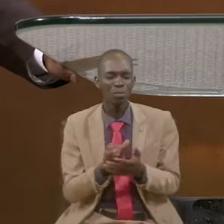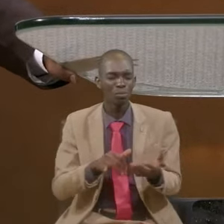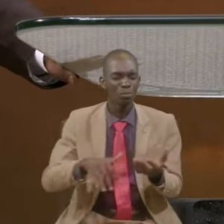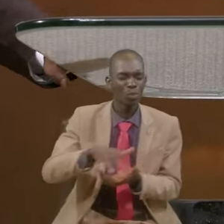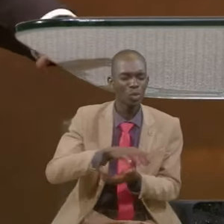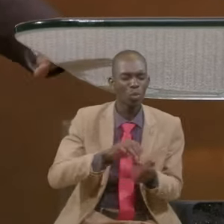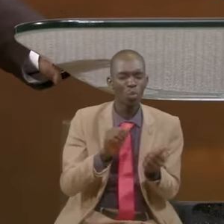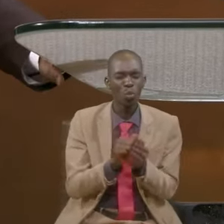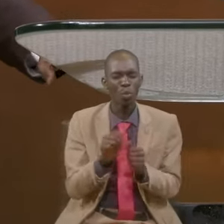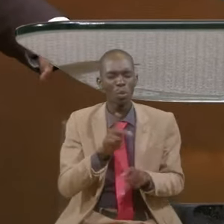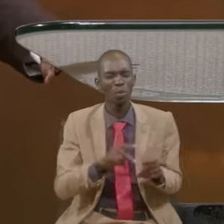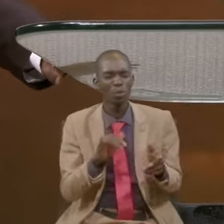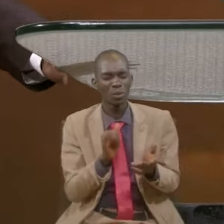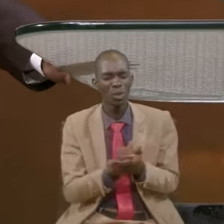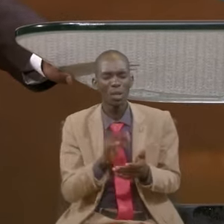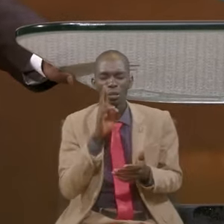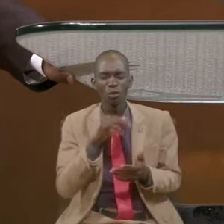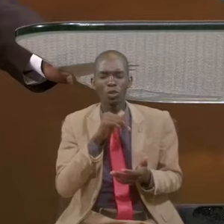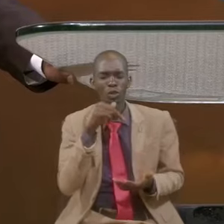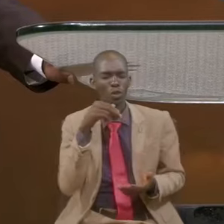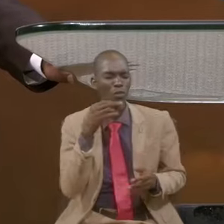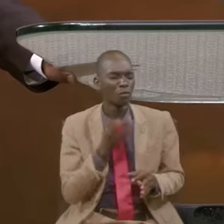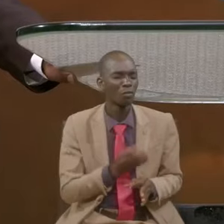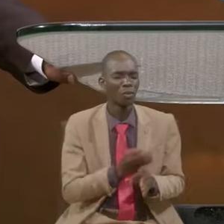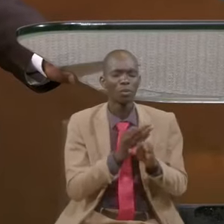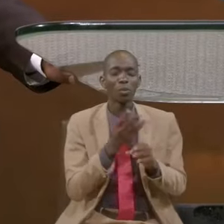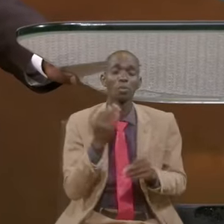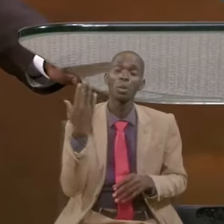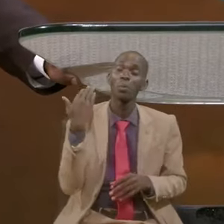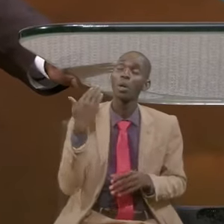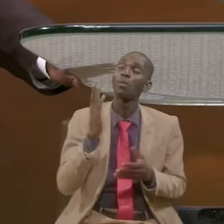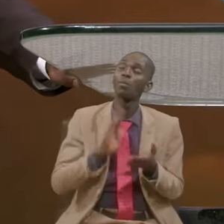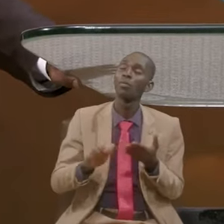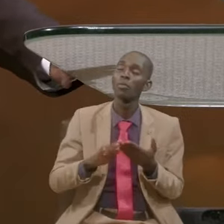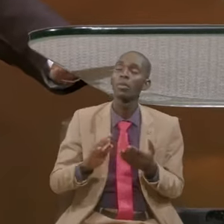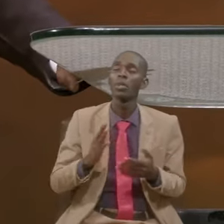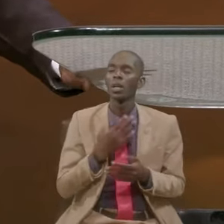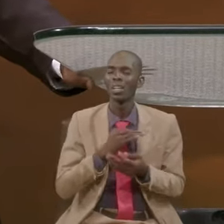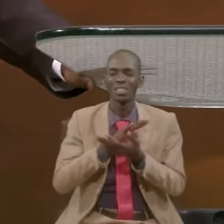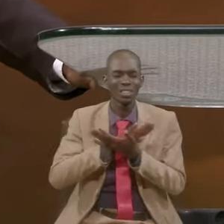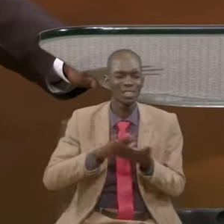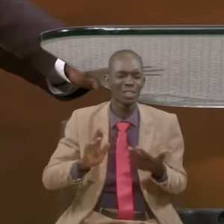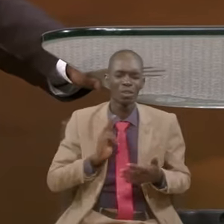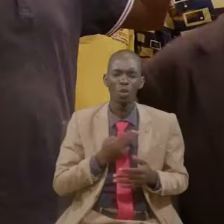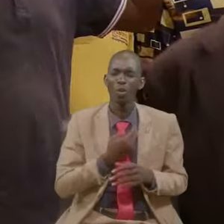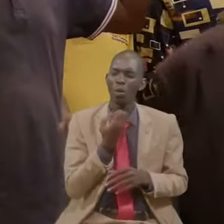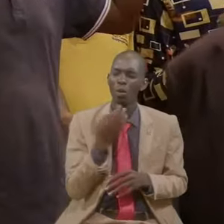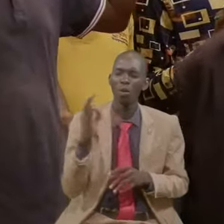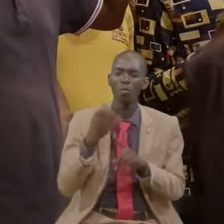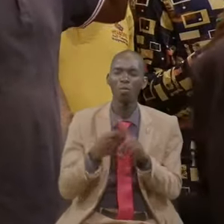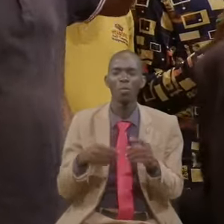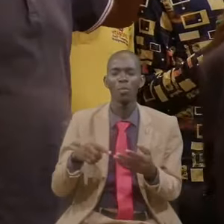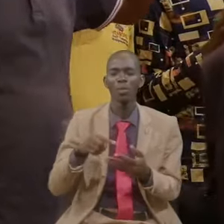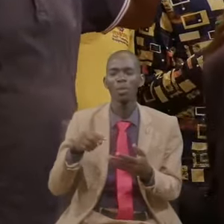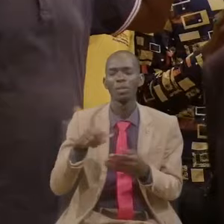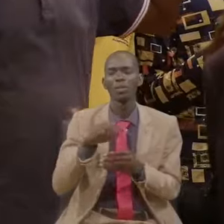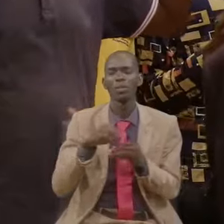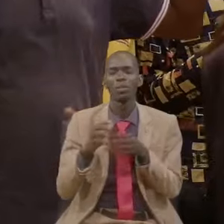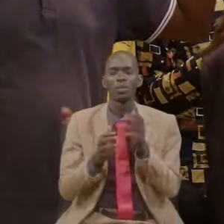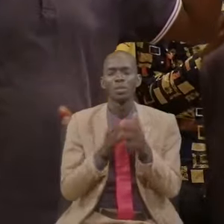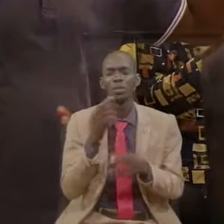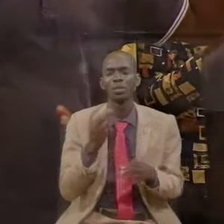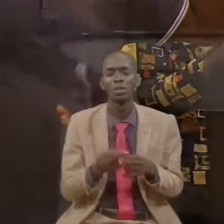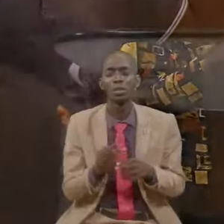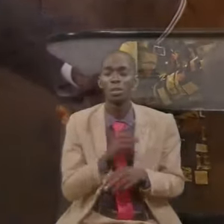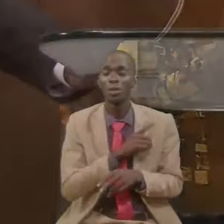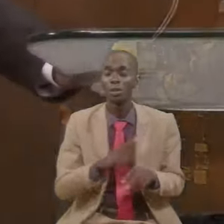given to change of the past, forgive and cleanse us from them in Jesus' name. Lord,